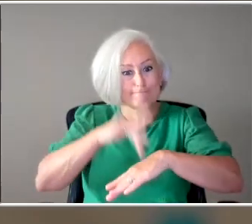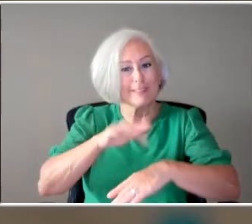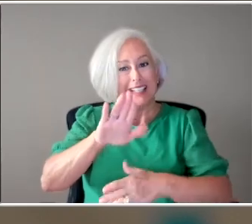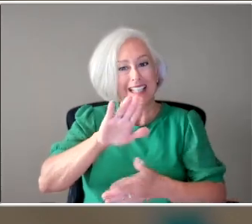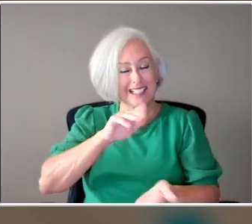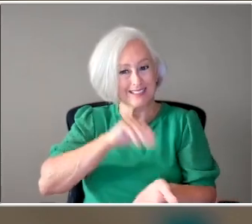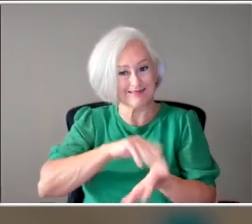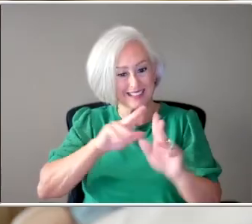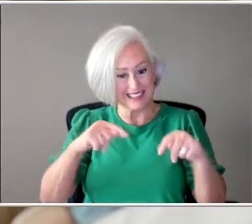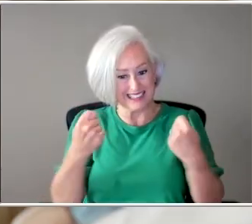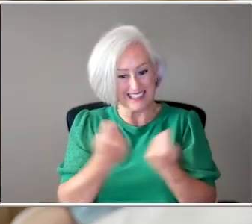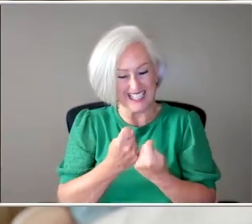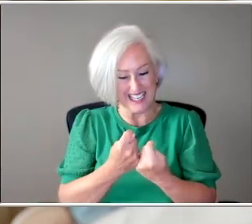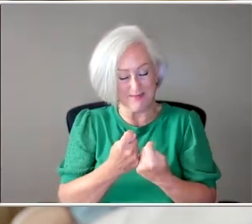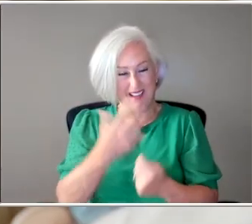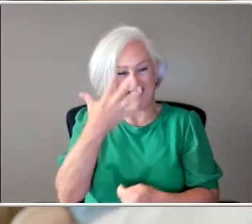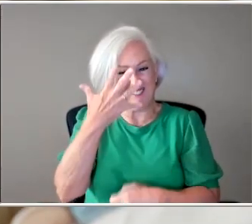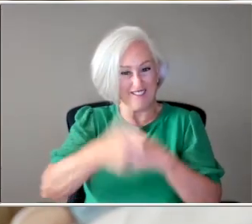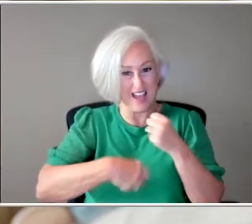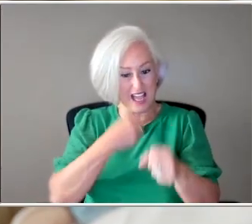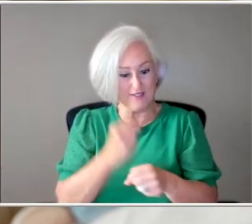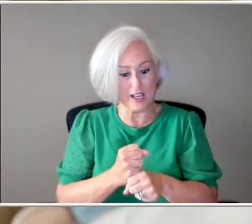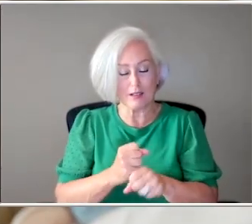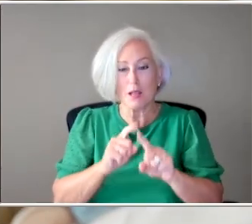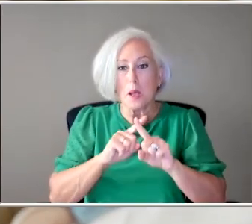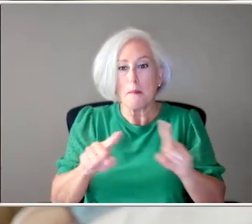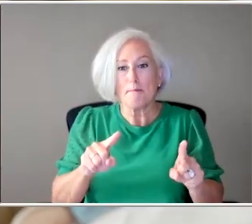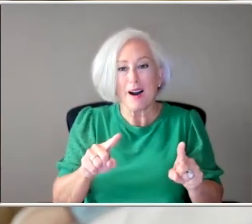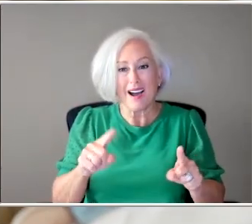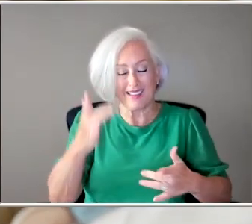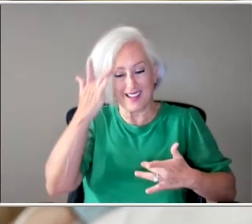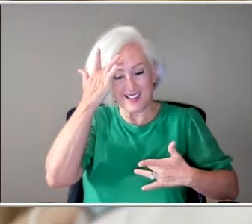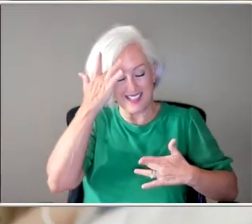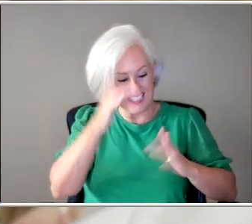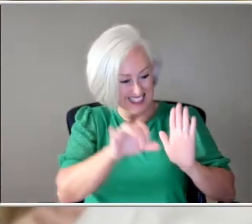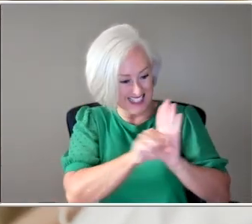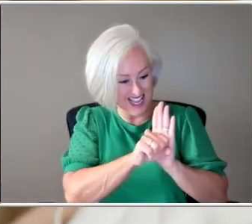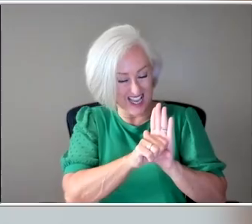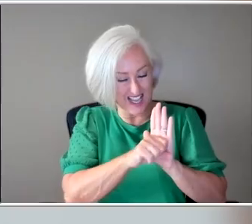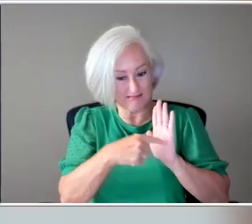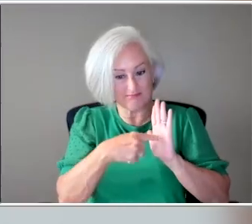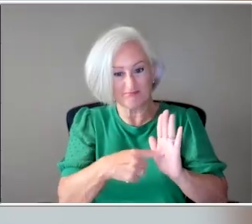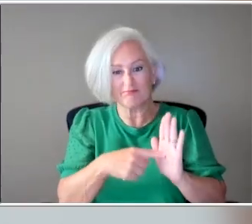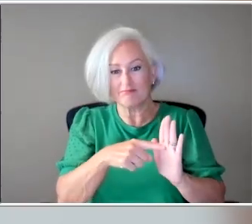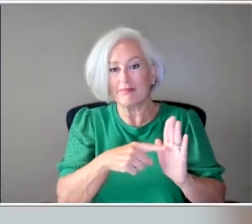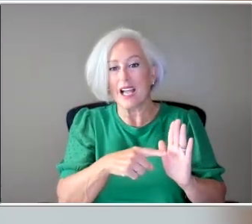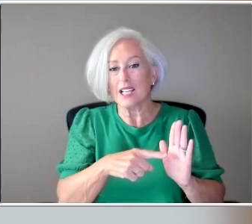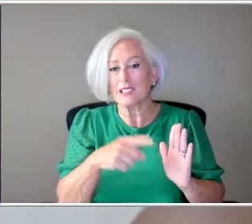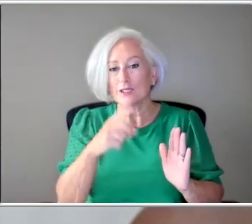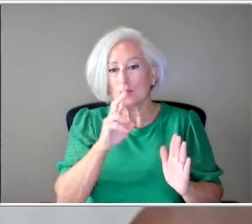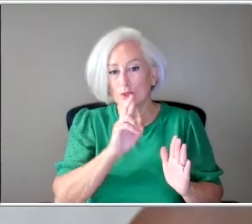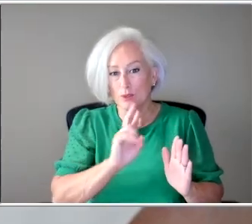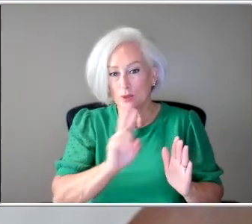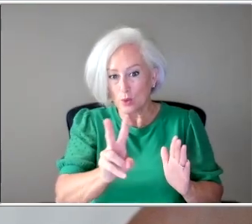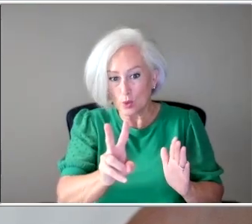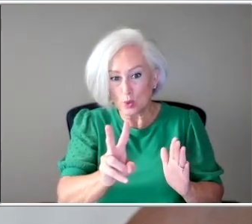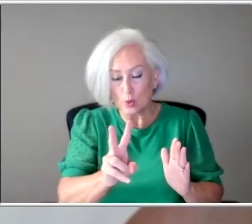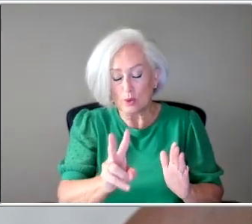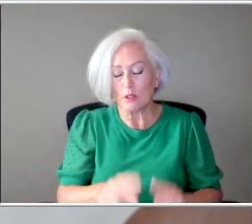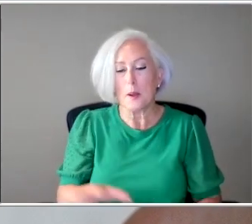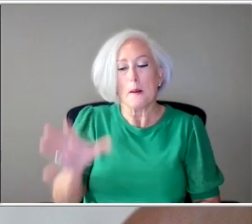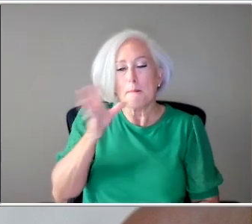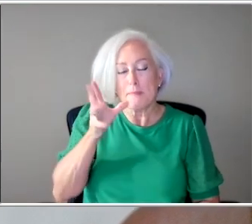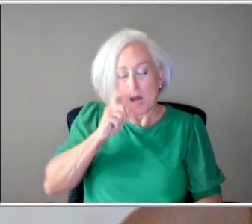just 2 weeks old. They just said it was probably a fungus or something. Her mom, Jade, says she noticed orange patches developing